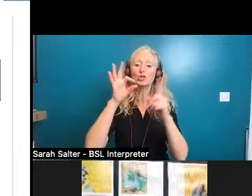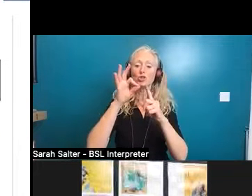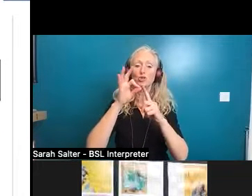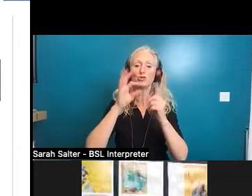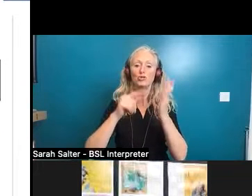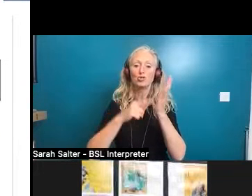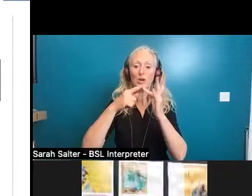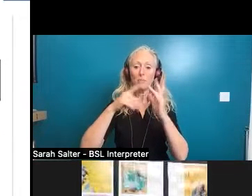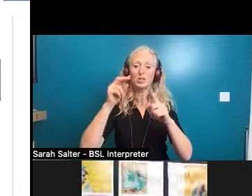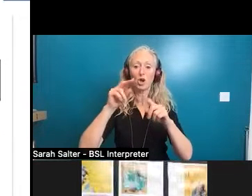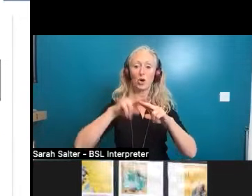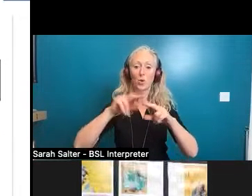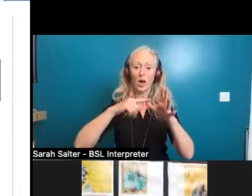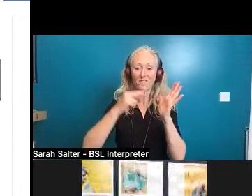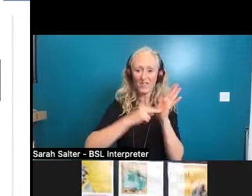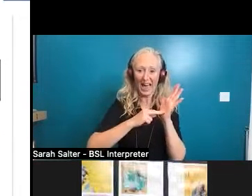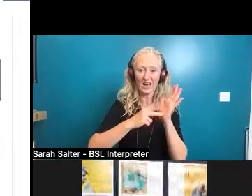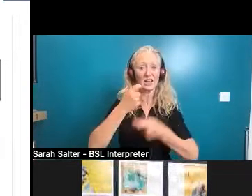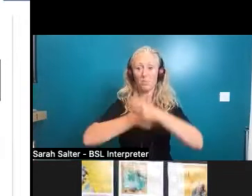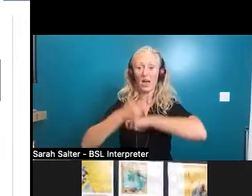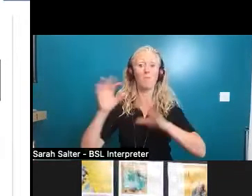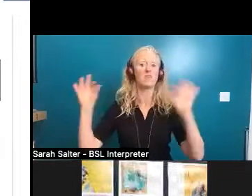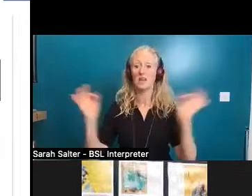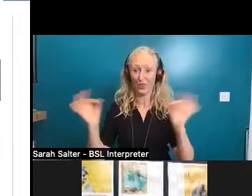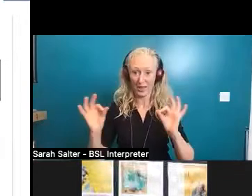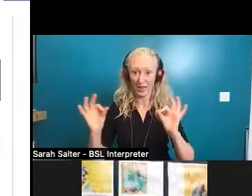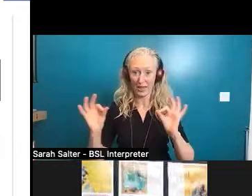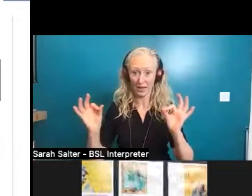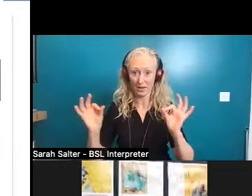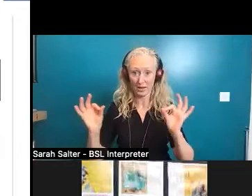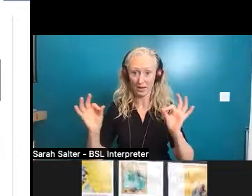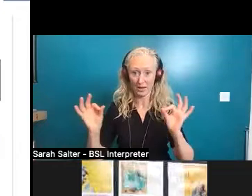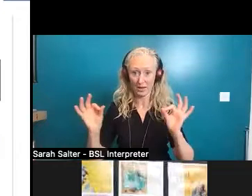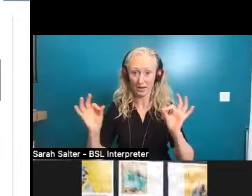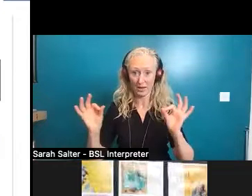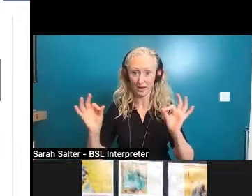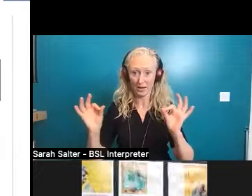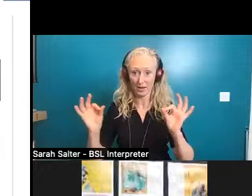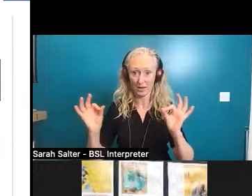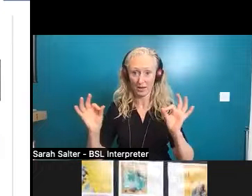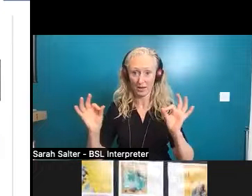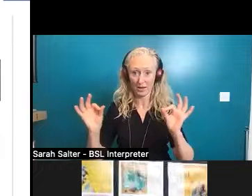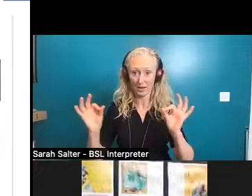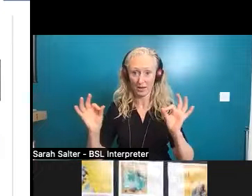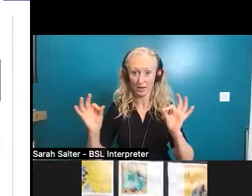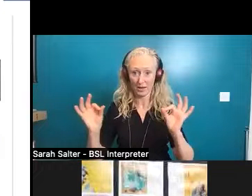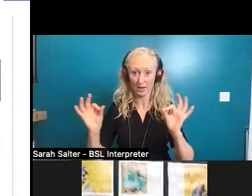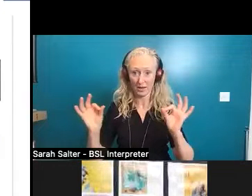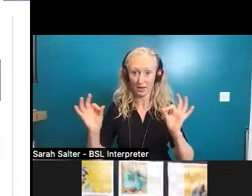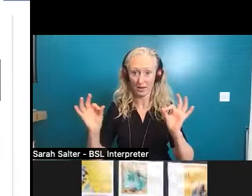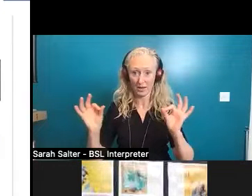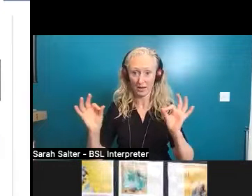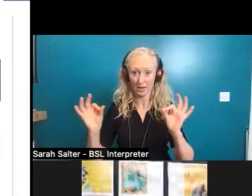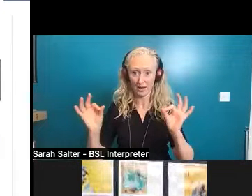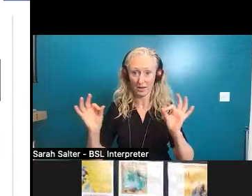that both of those changes are going to be causing the disease. Okay, and so here